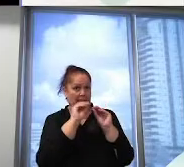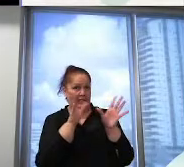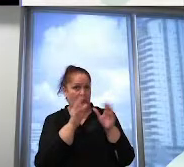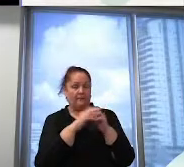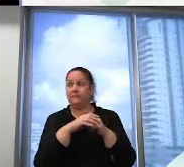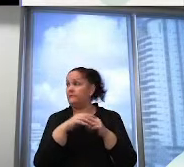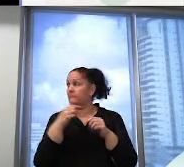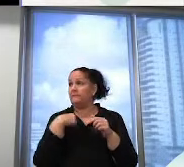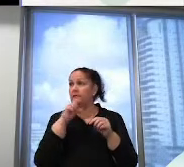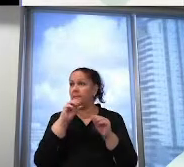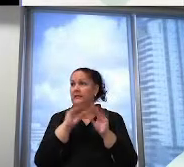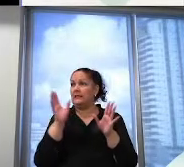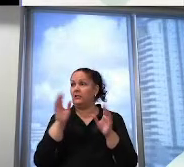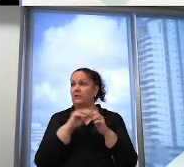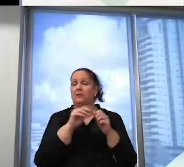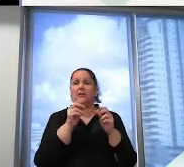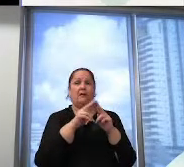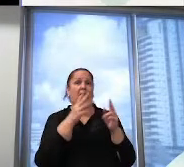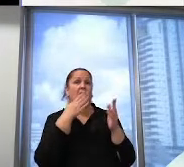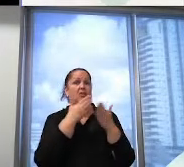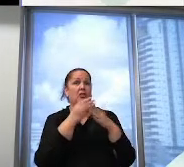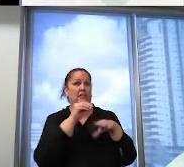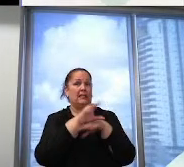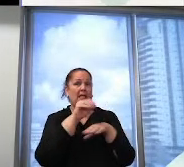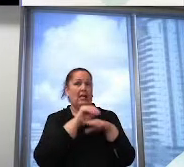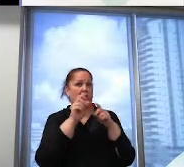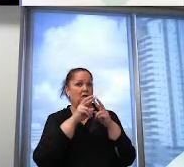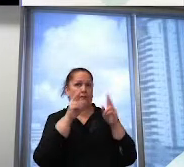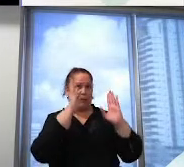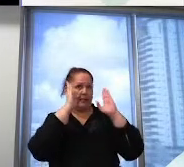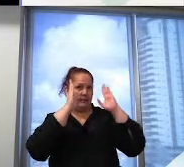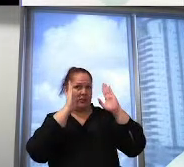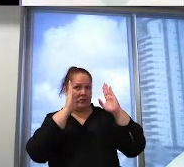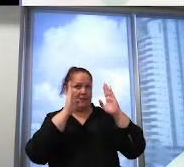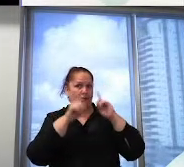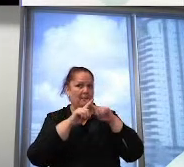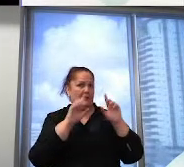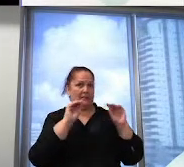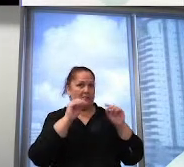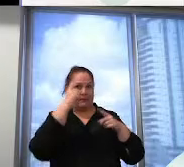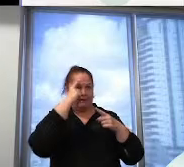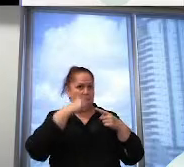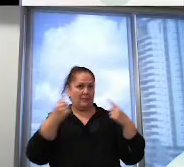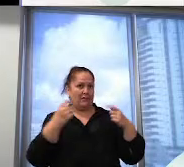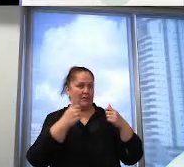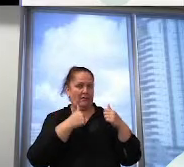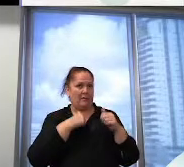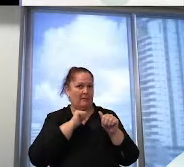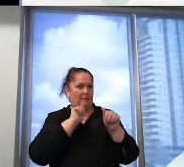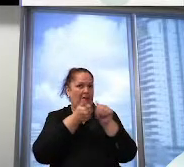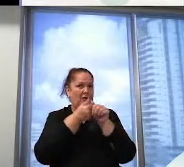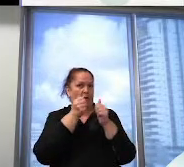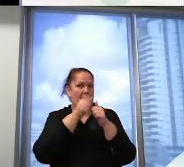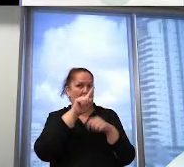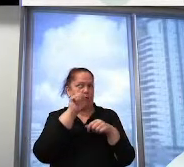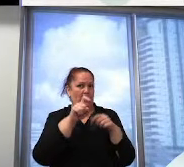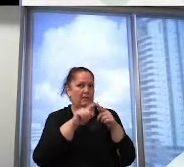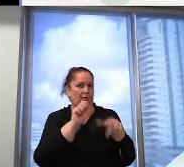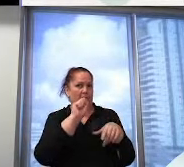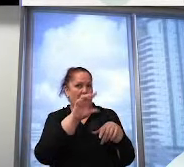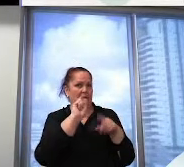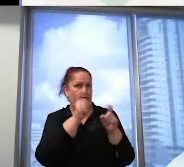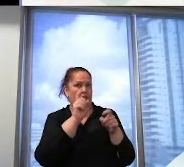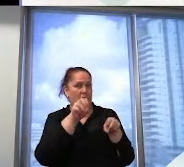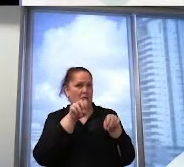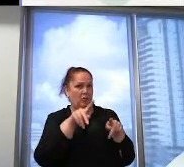and I clear? I am Right. clear. And you have a very good counsel who's very alert. but there's nothing objectionable with my fouling up a question